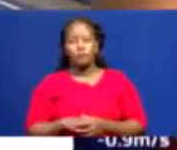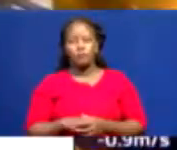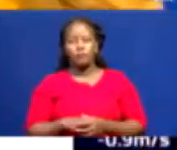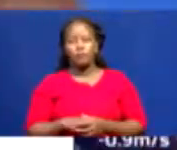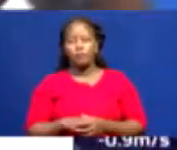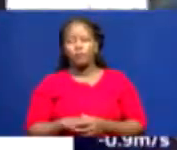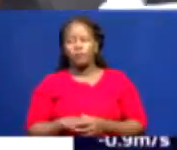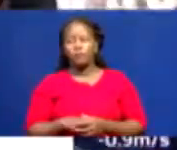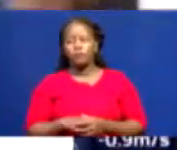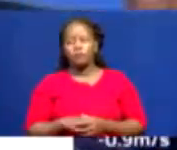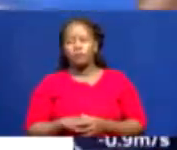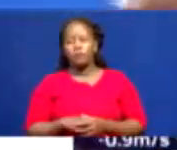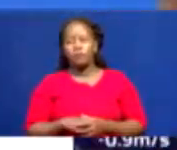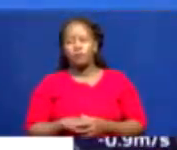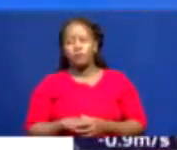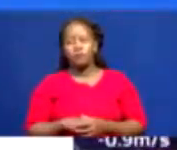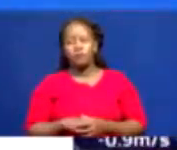Omanyala.